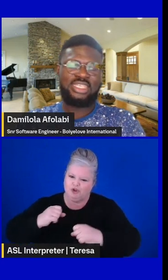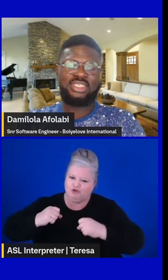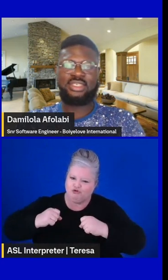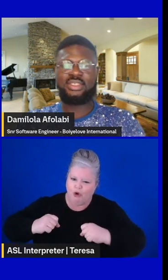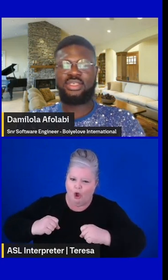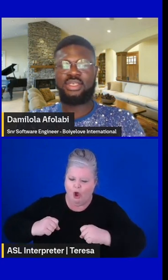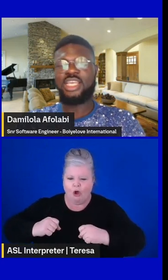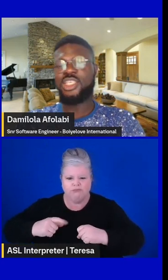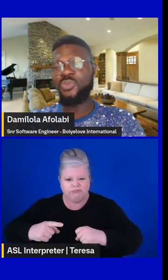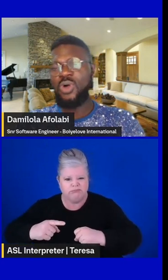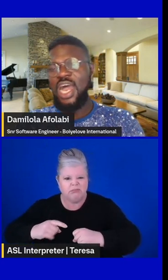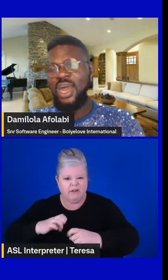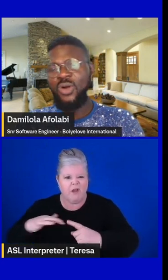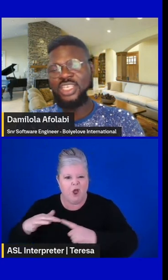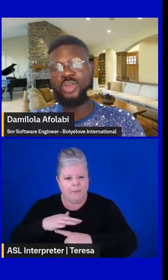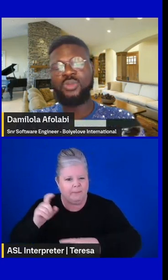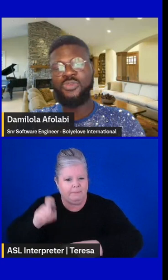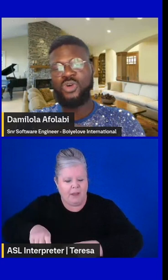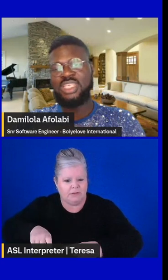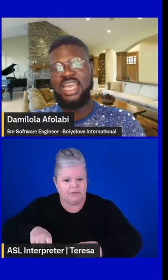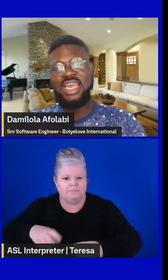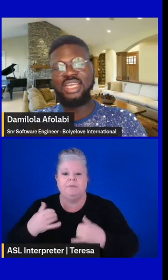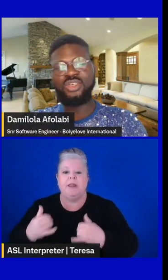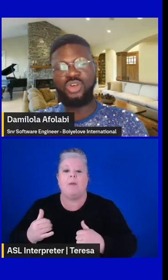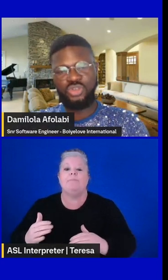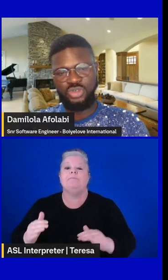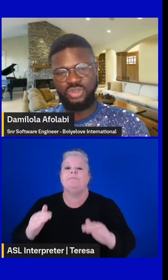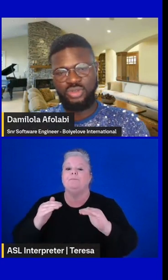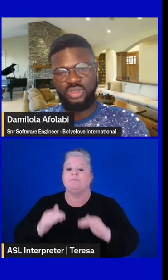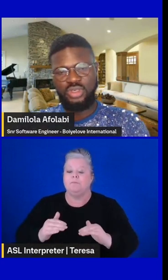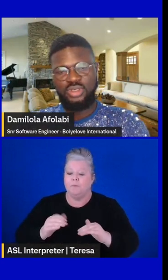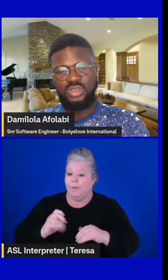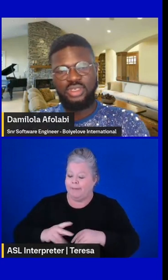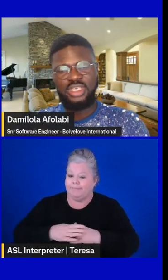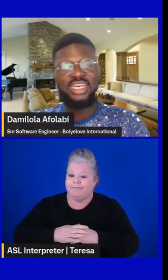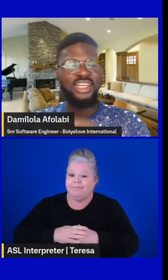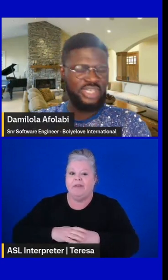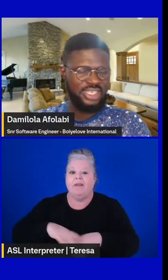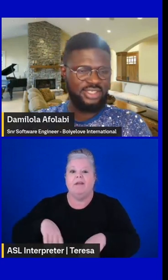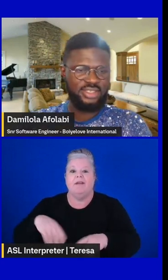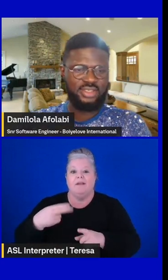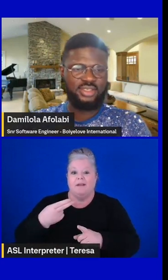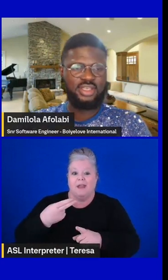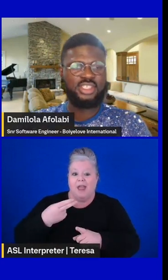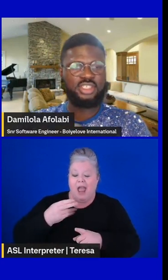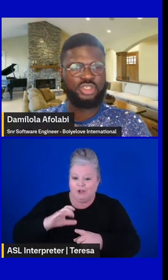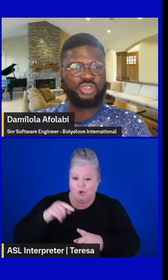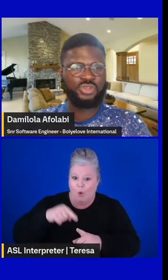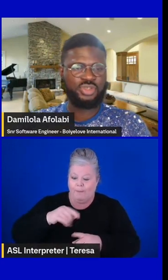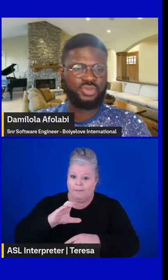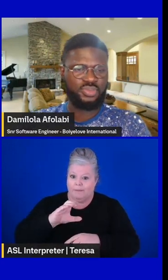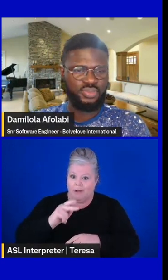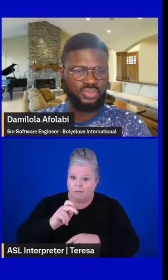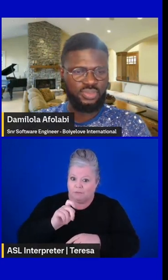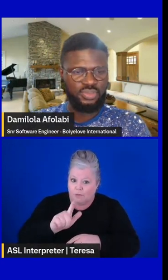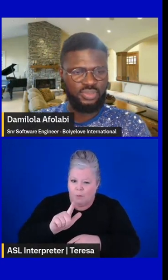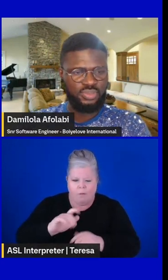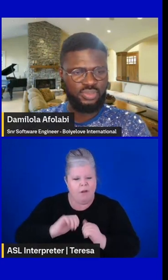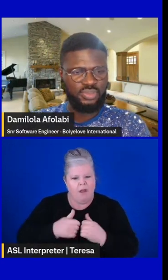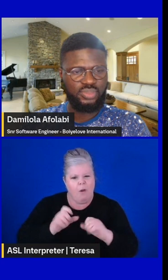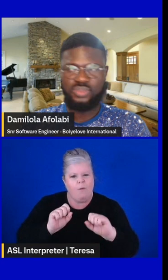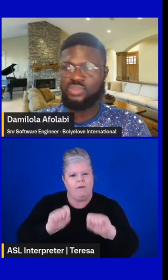Now let's explore how HashiCorp Vault and Consul can address these issues.